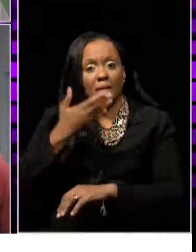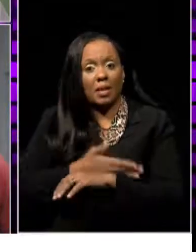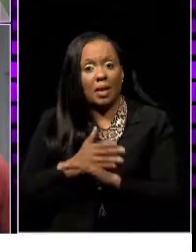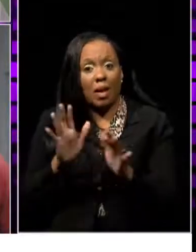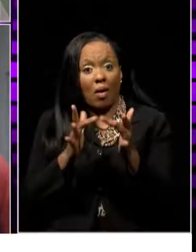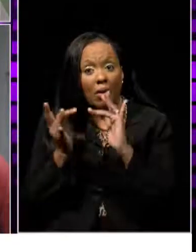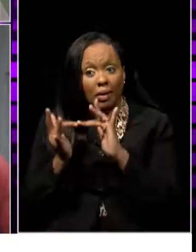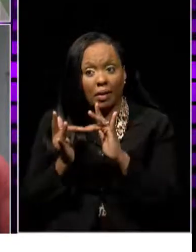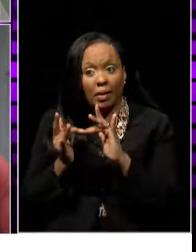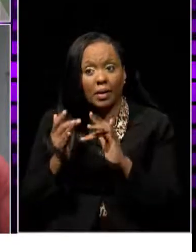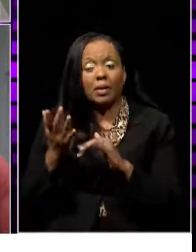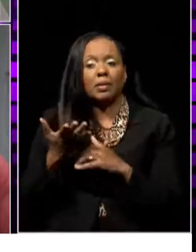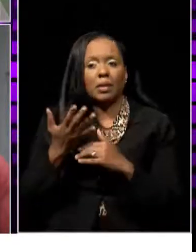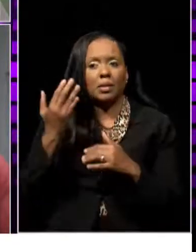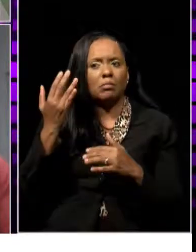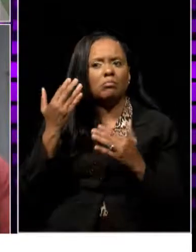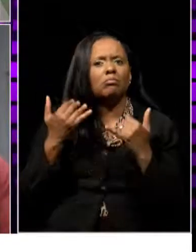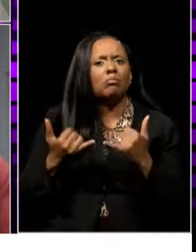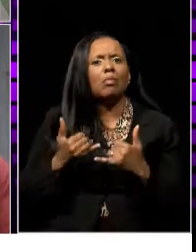place to protect them?